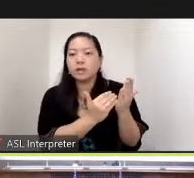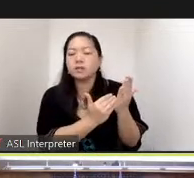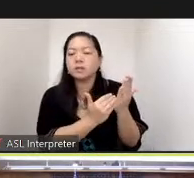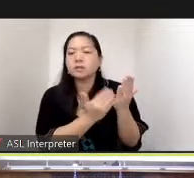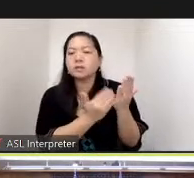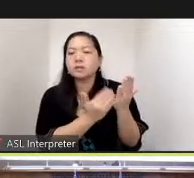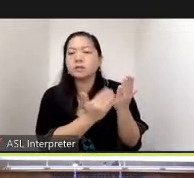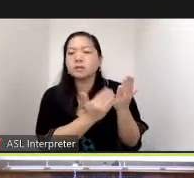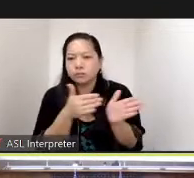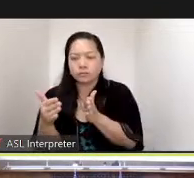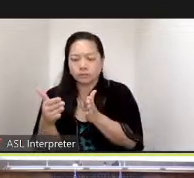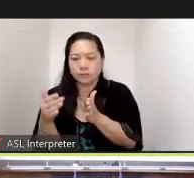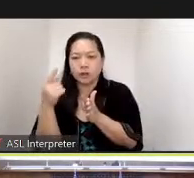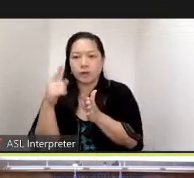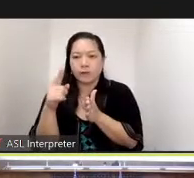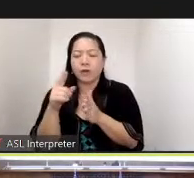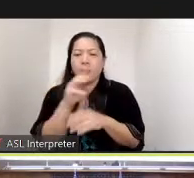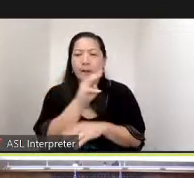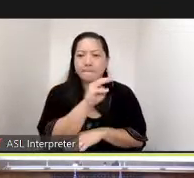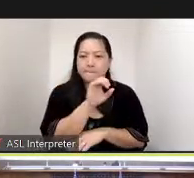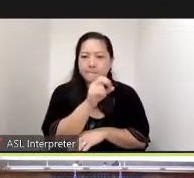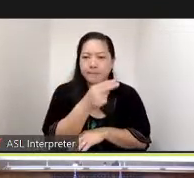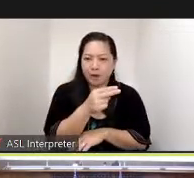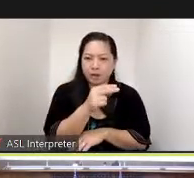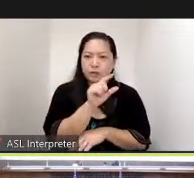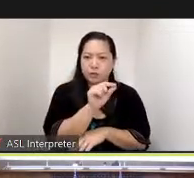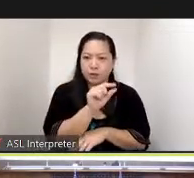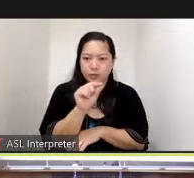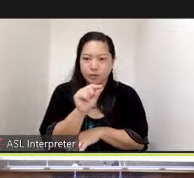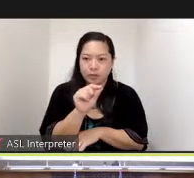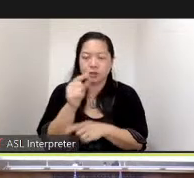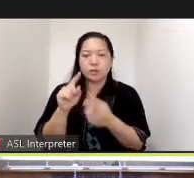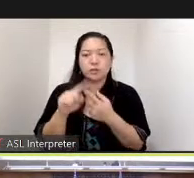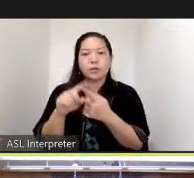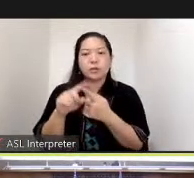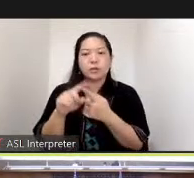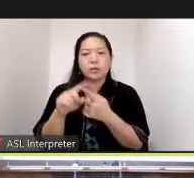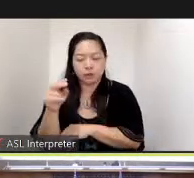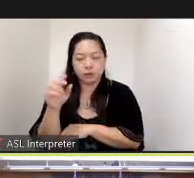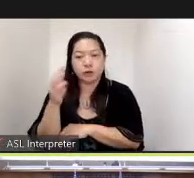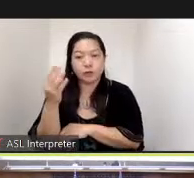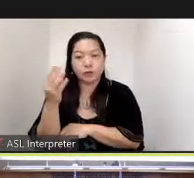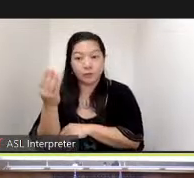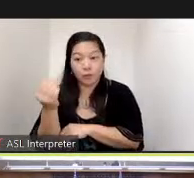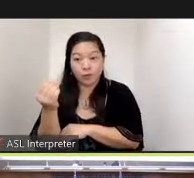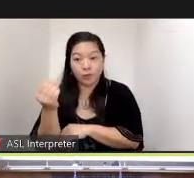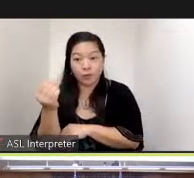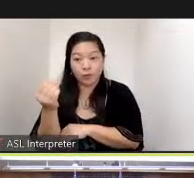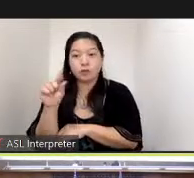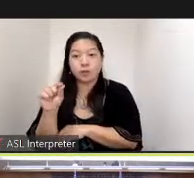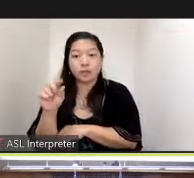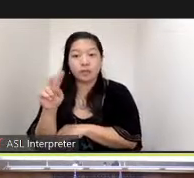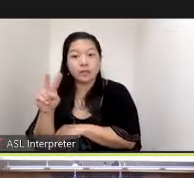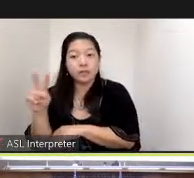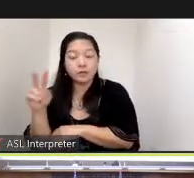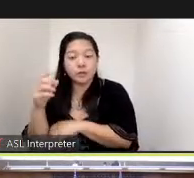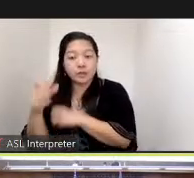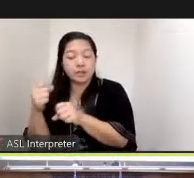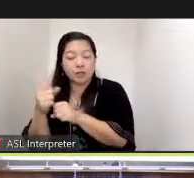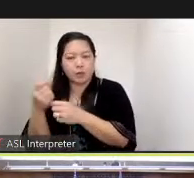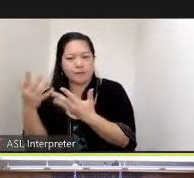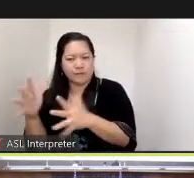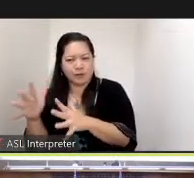from March 15th, 2020 to March 14th, 2022. And after we finished with that